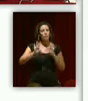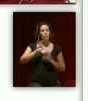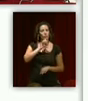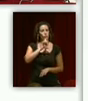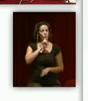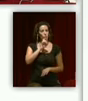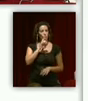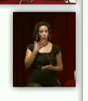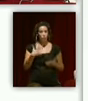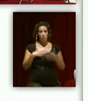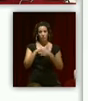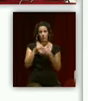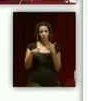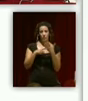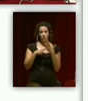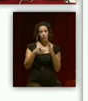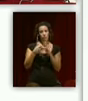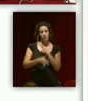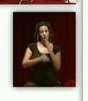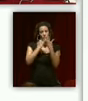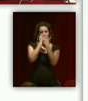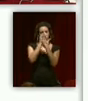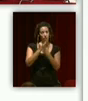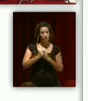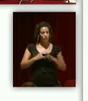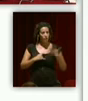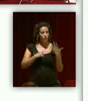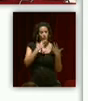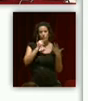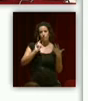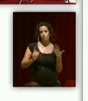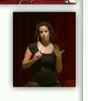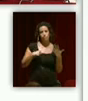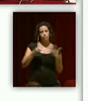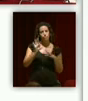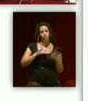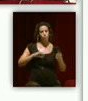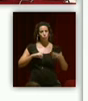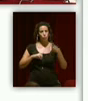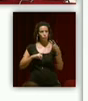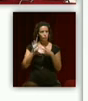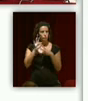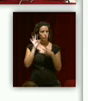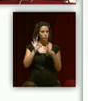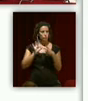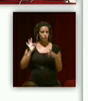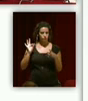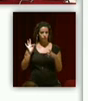We had 5. It was difficult to try them all, so we